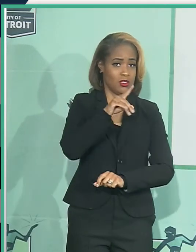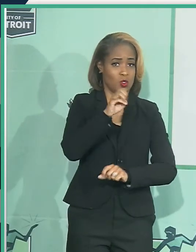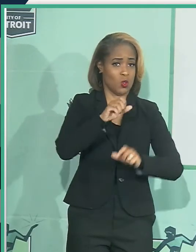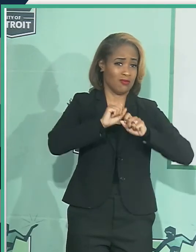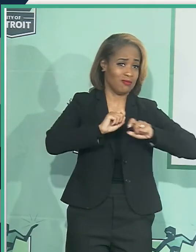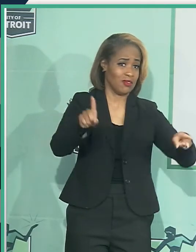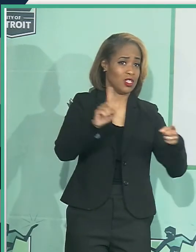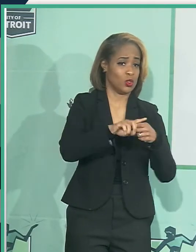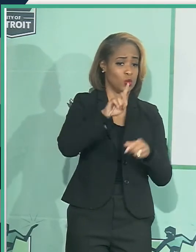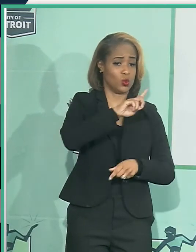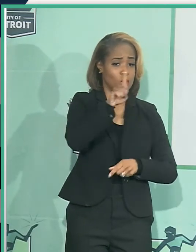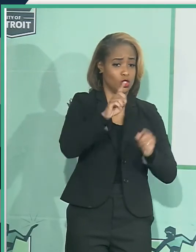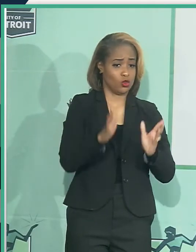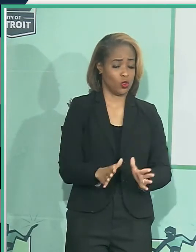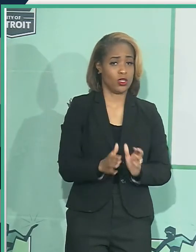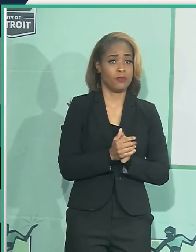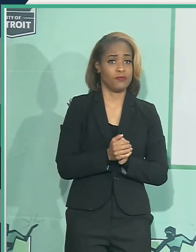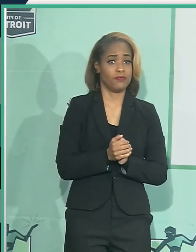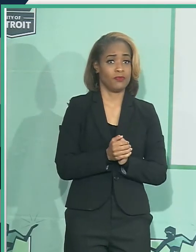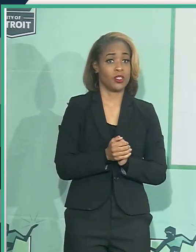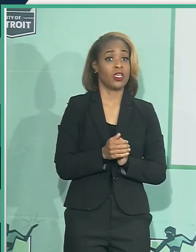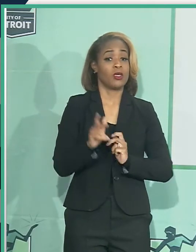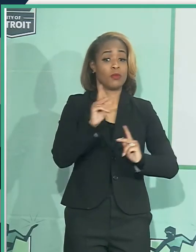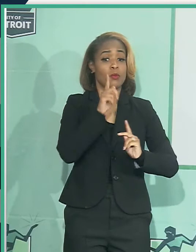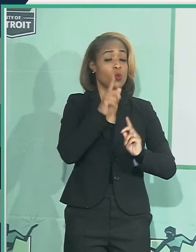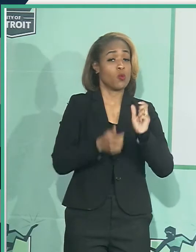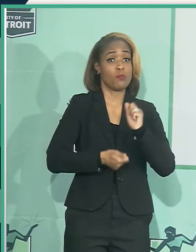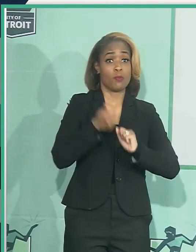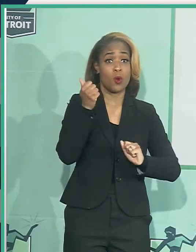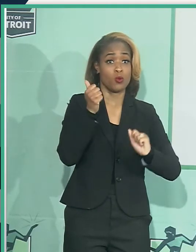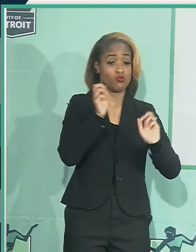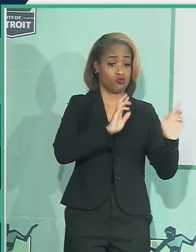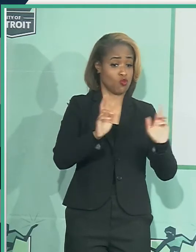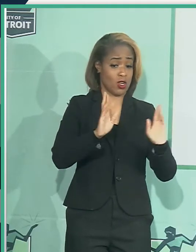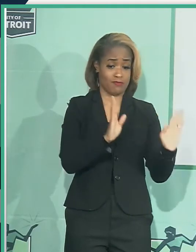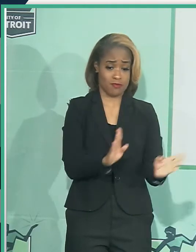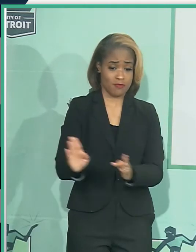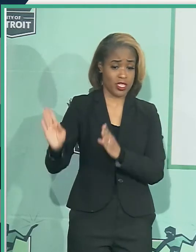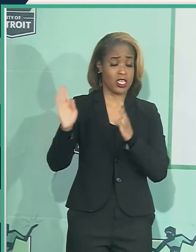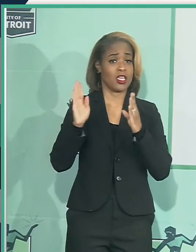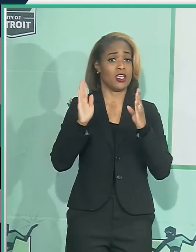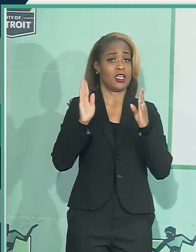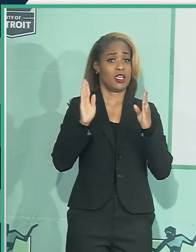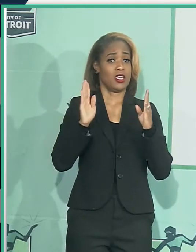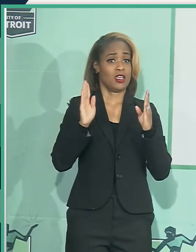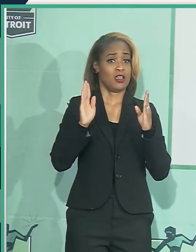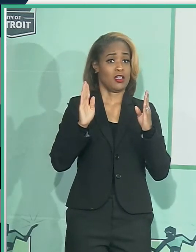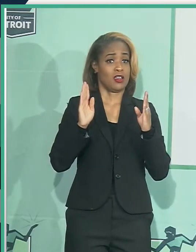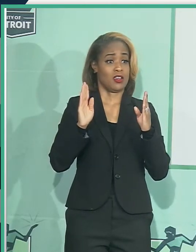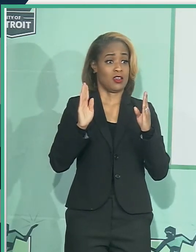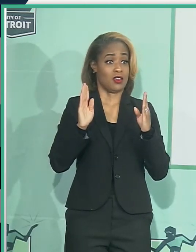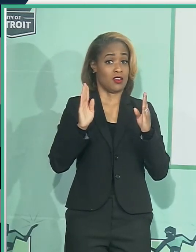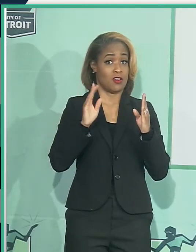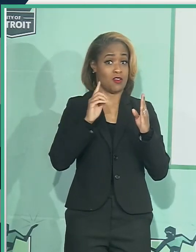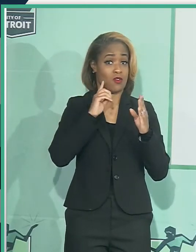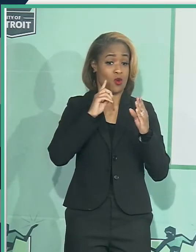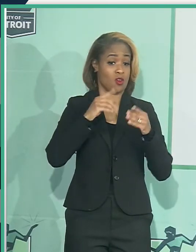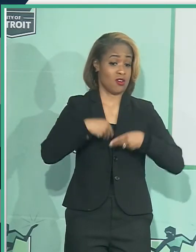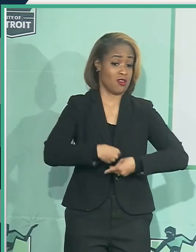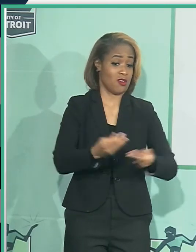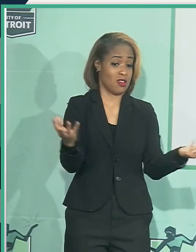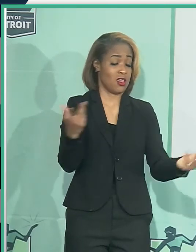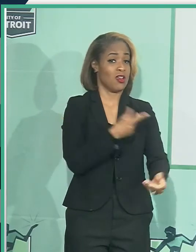reality is, whoever is most prepared to give the vaccines will end up